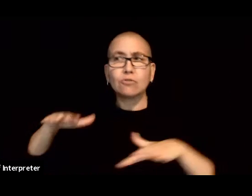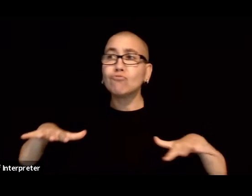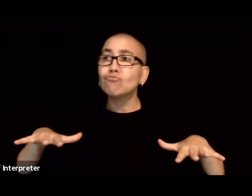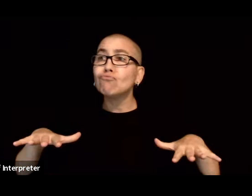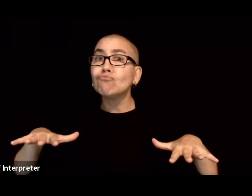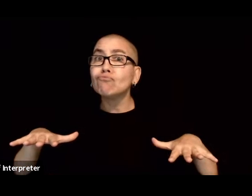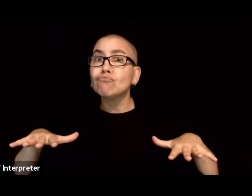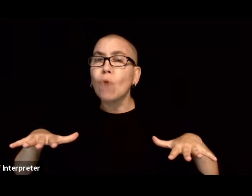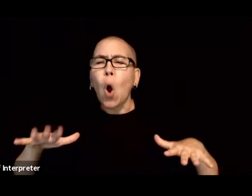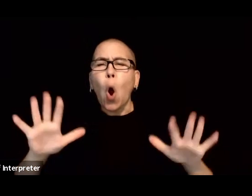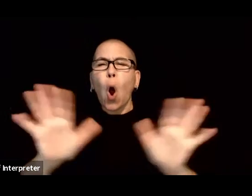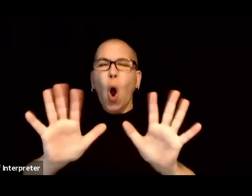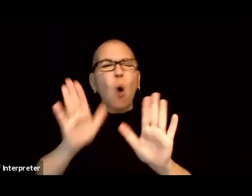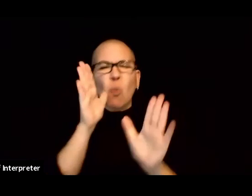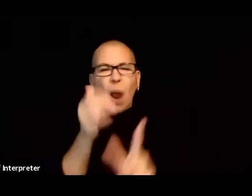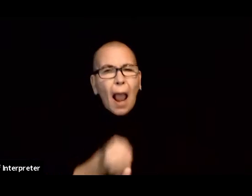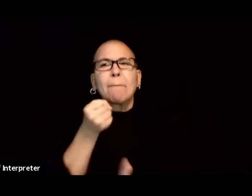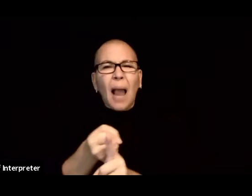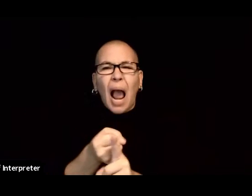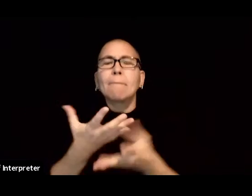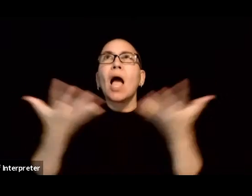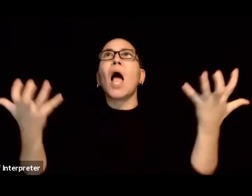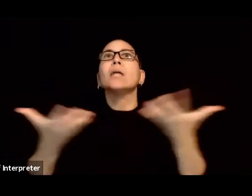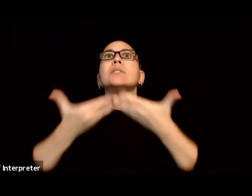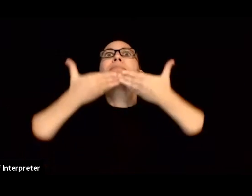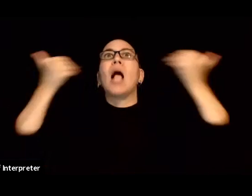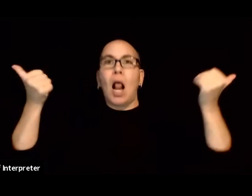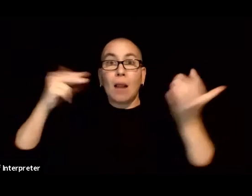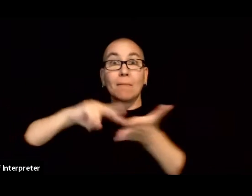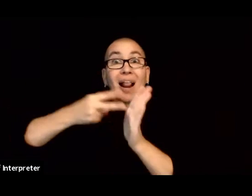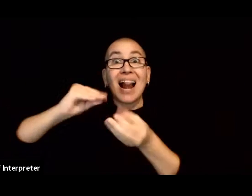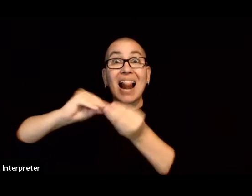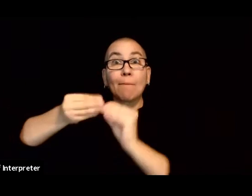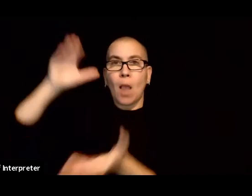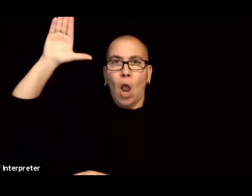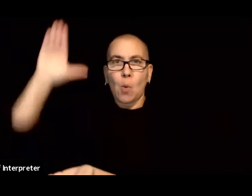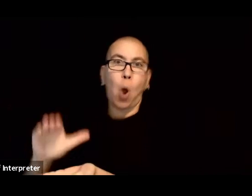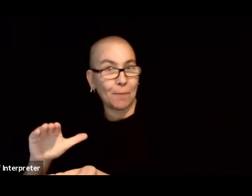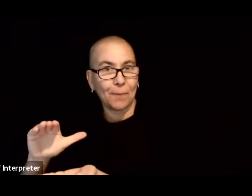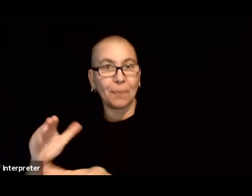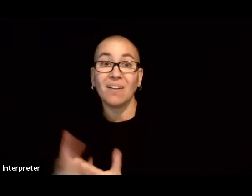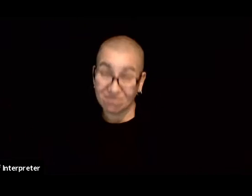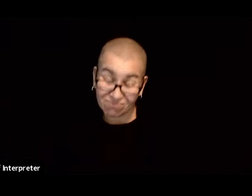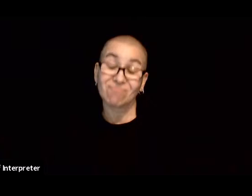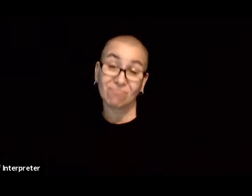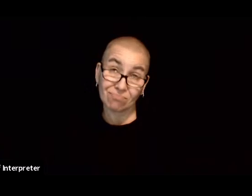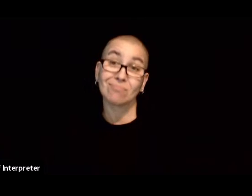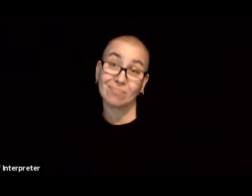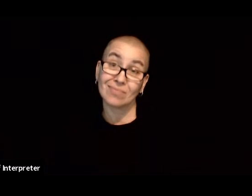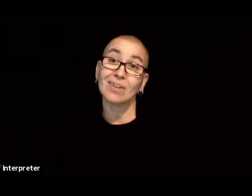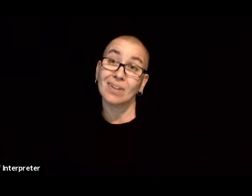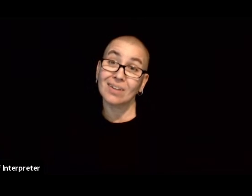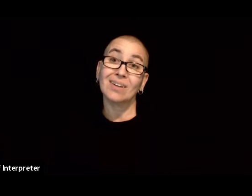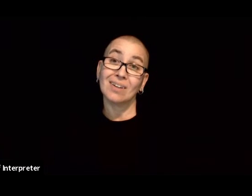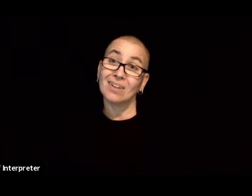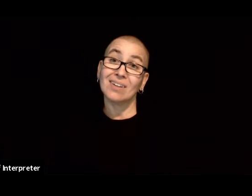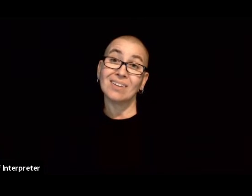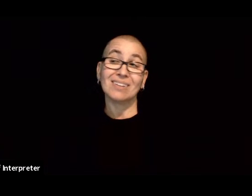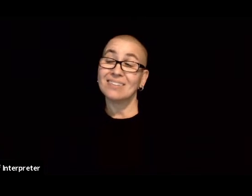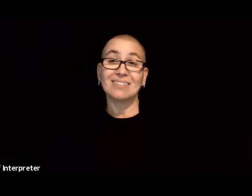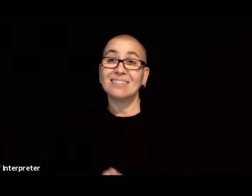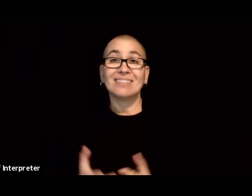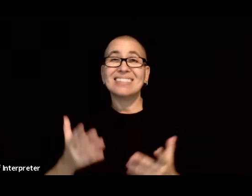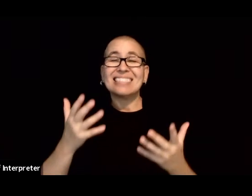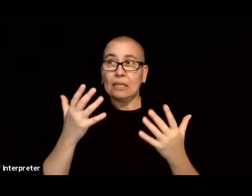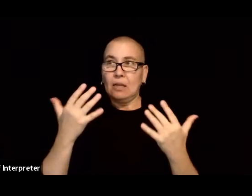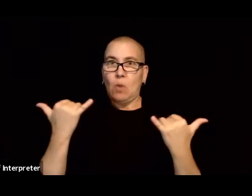impact on the transmission that we're seeing before we think about those really more serious considerations that obviously have to